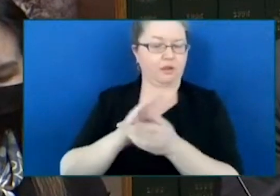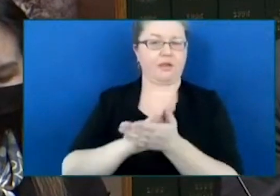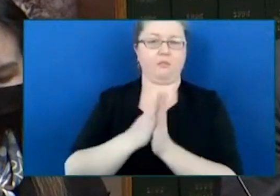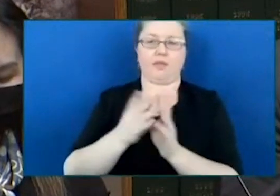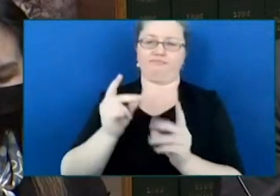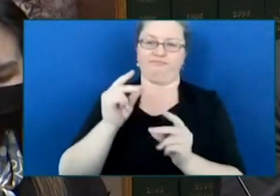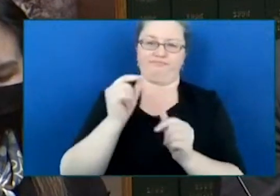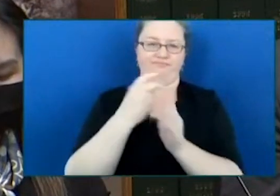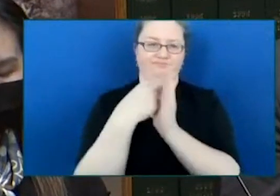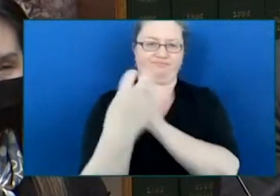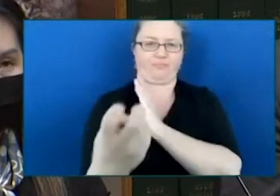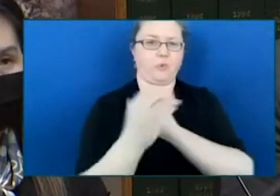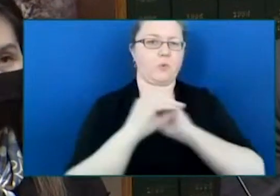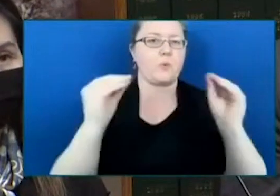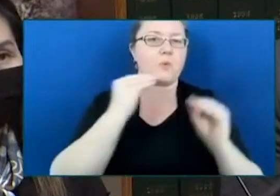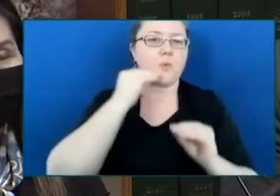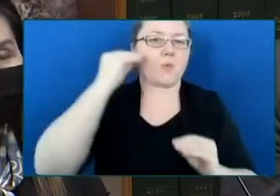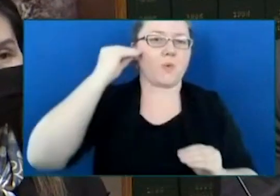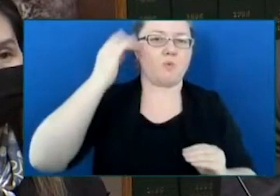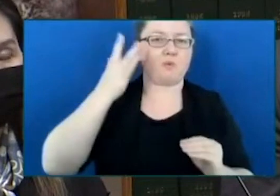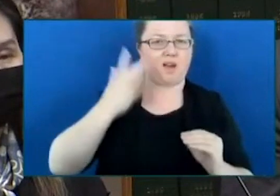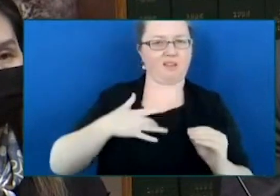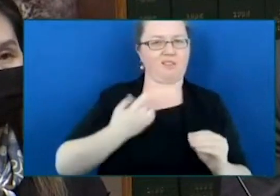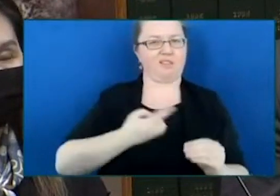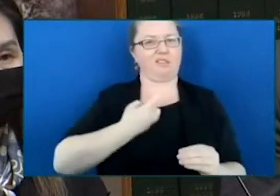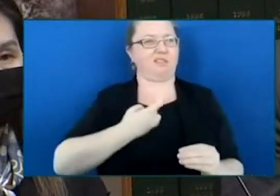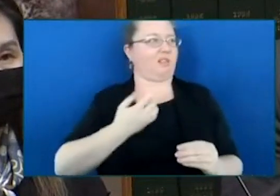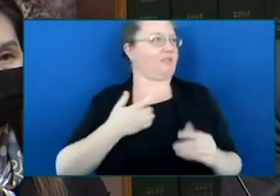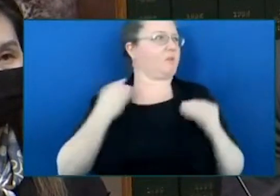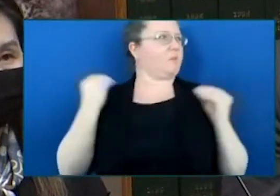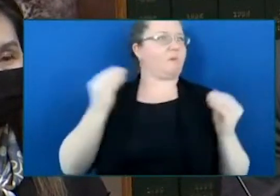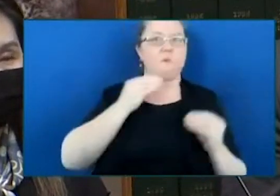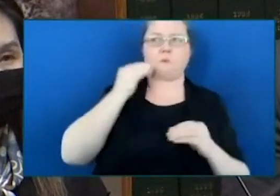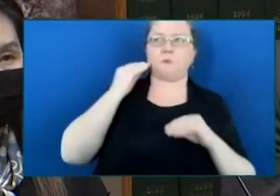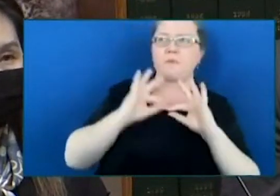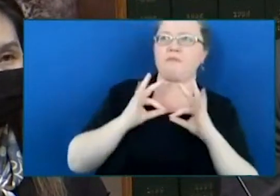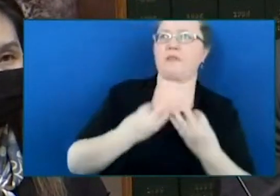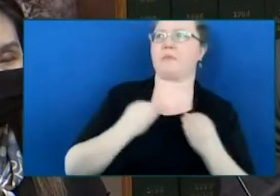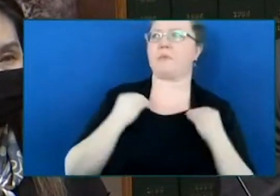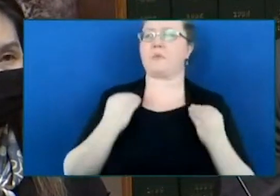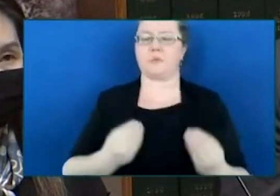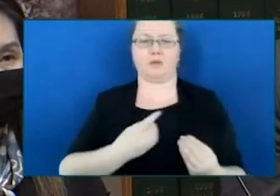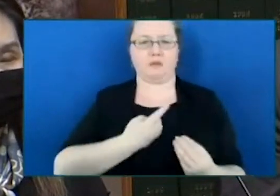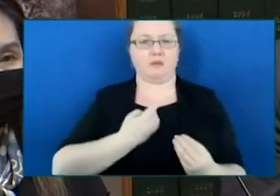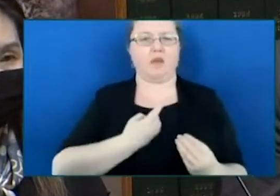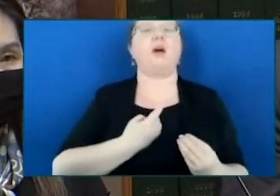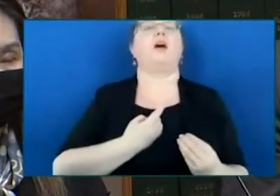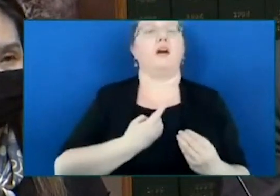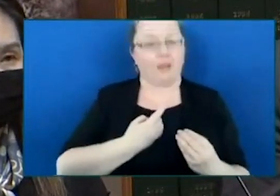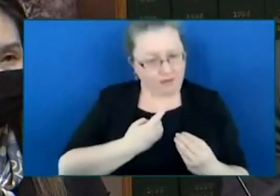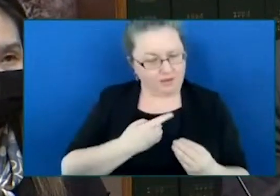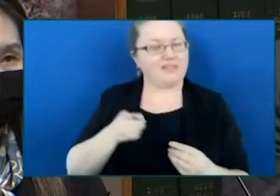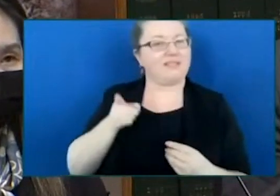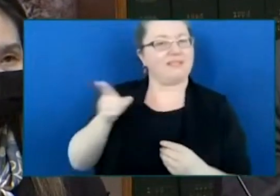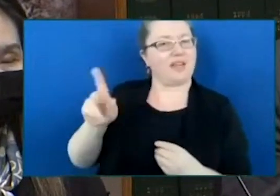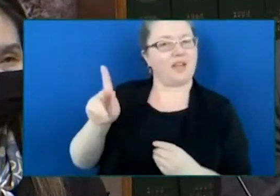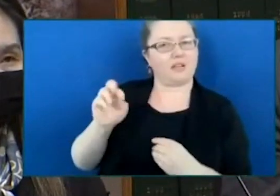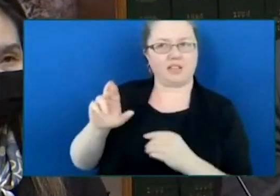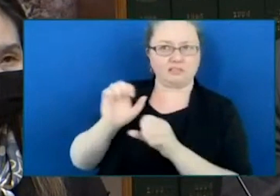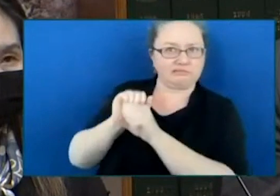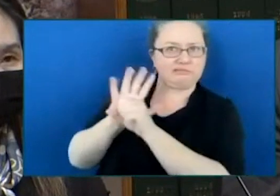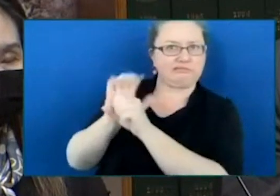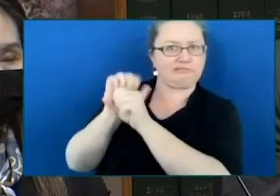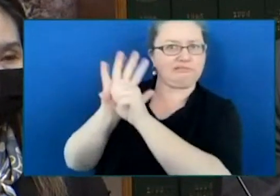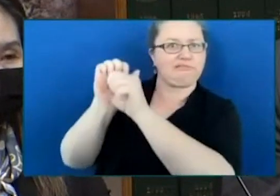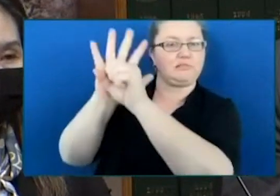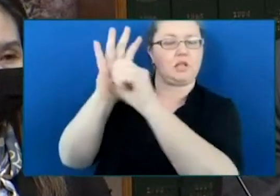part of the solution. And our government is listening to people like Catherine, and things are going to change, Mr. Speaker. Today, we are